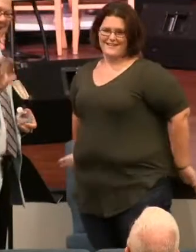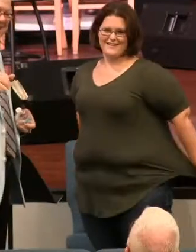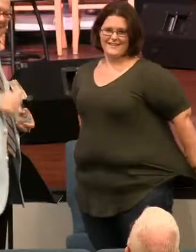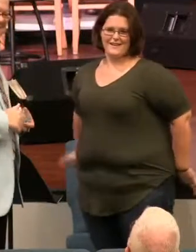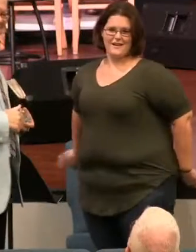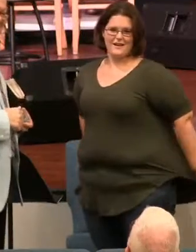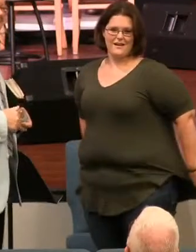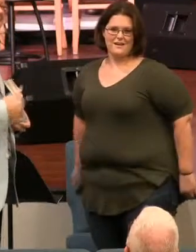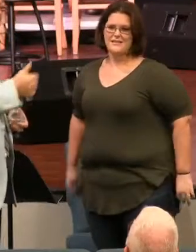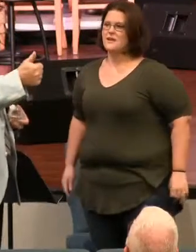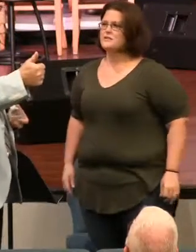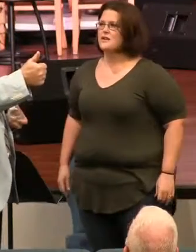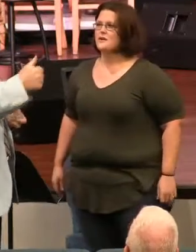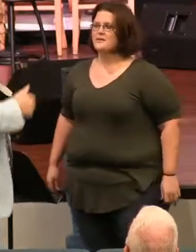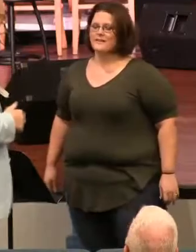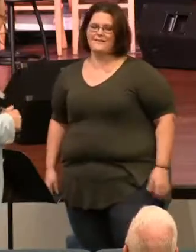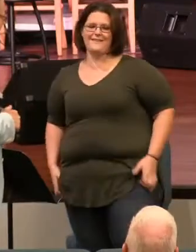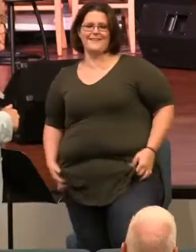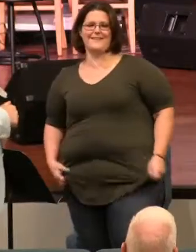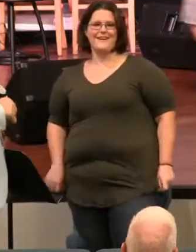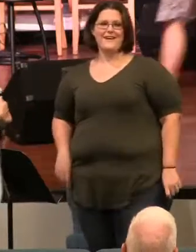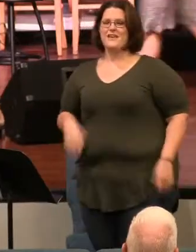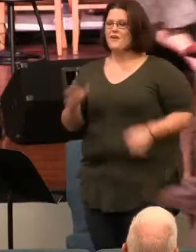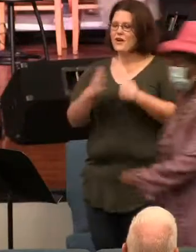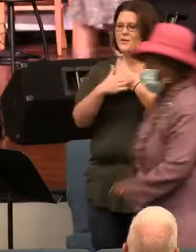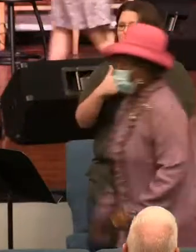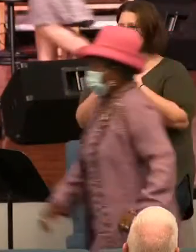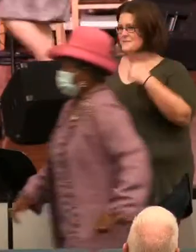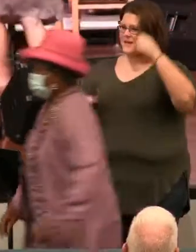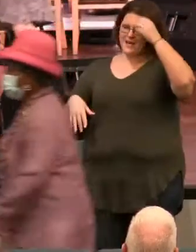I'm the only one up here. Well, over here. Anyway.